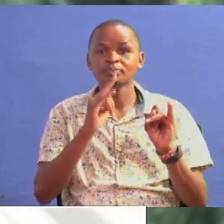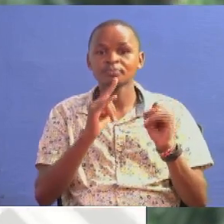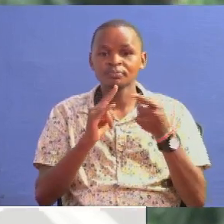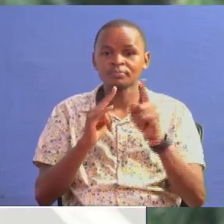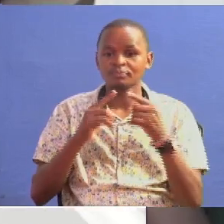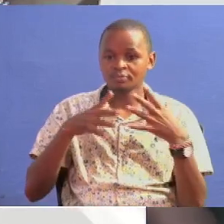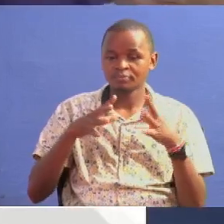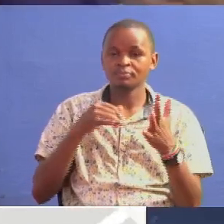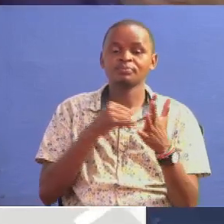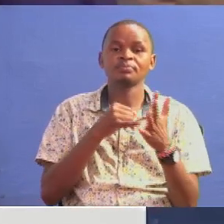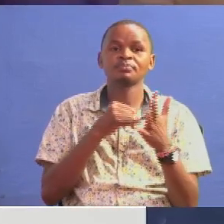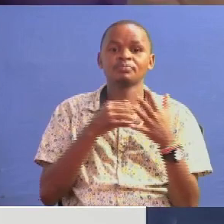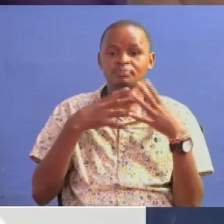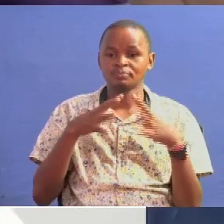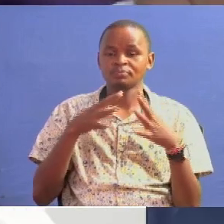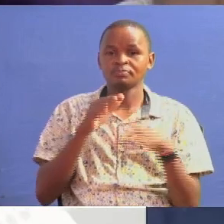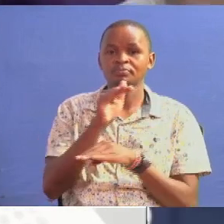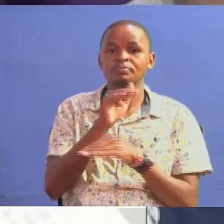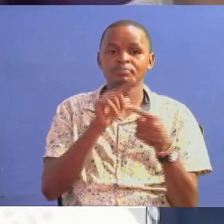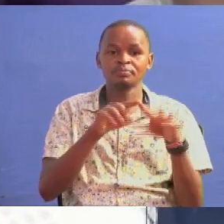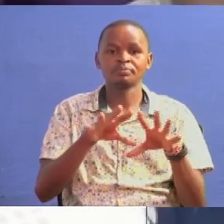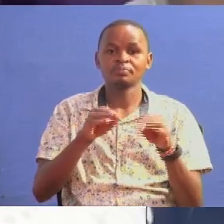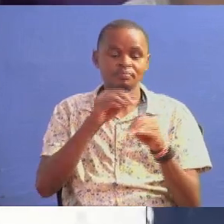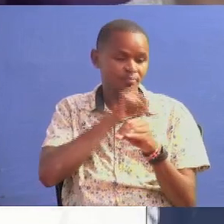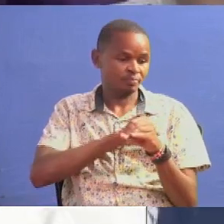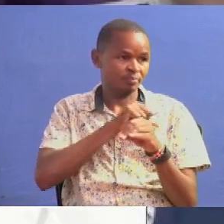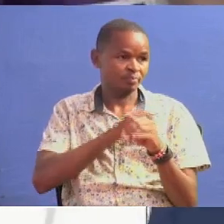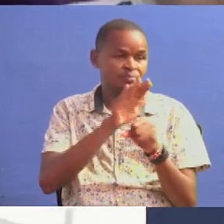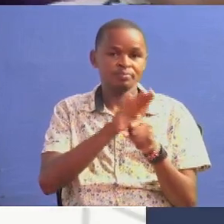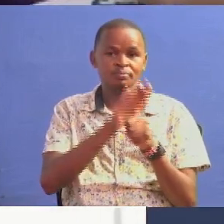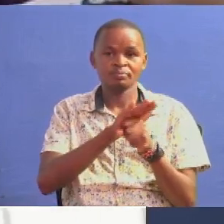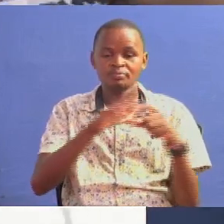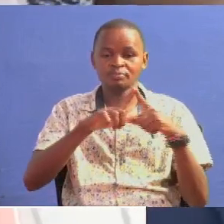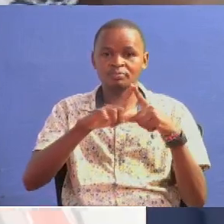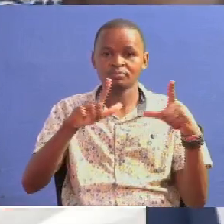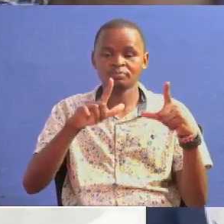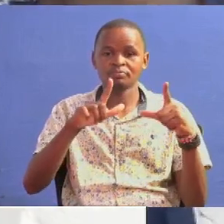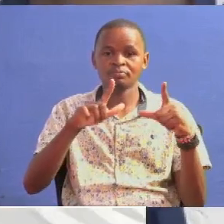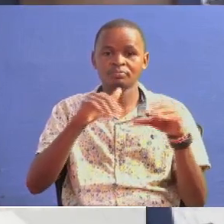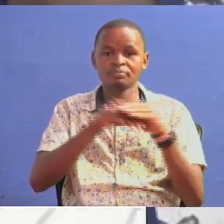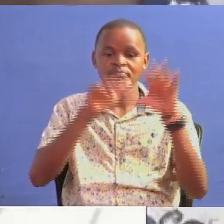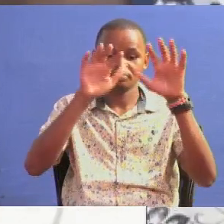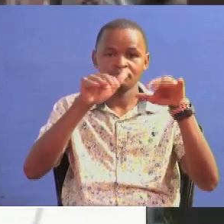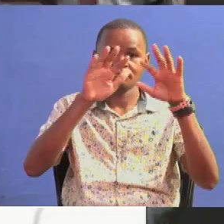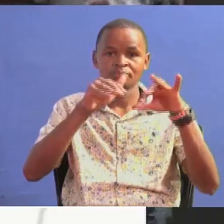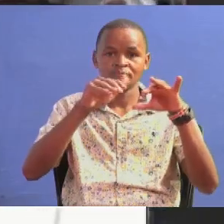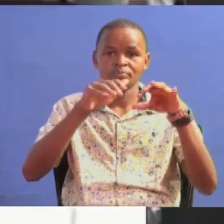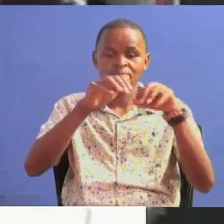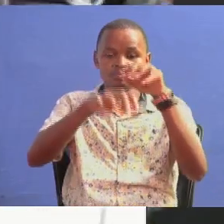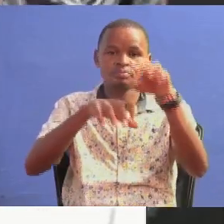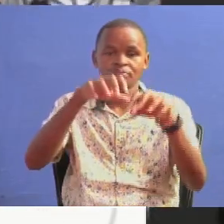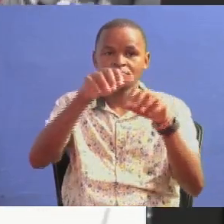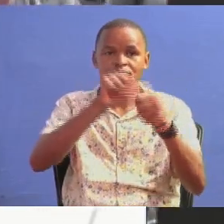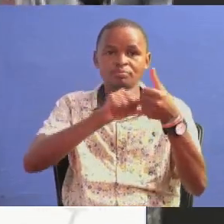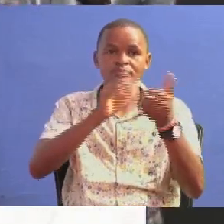tutawasema wale wanahusika. The residents have been urged to take advantage of the huge tracts of land and the ongoing rain in the area to carry out farming